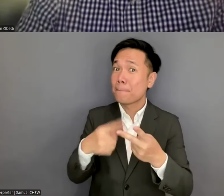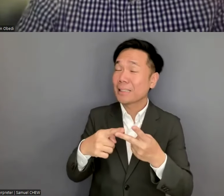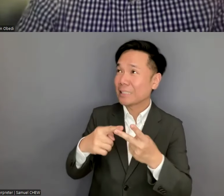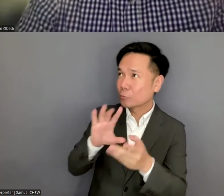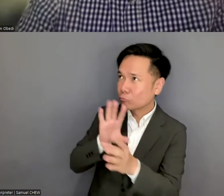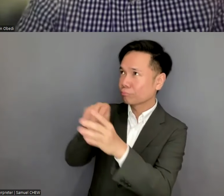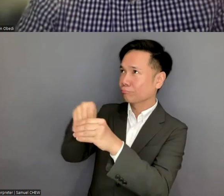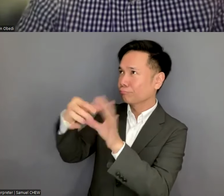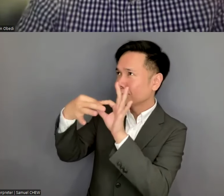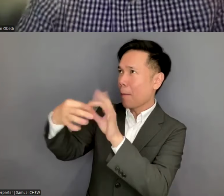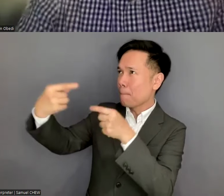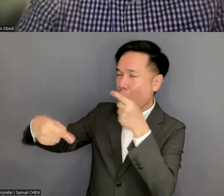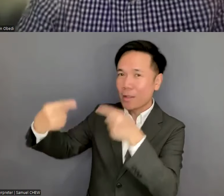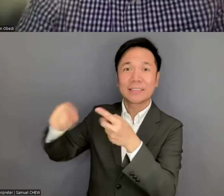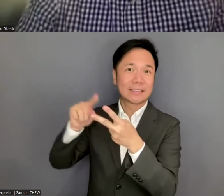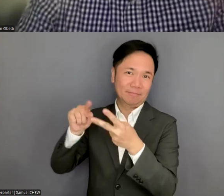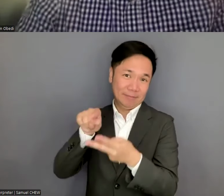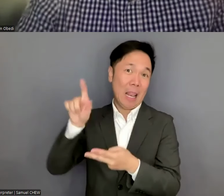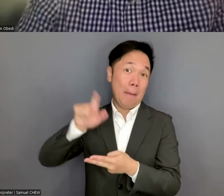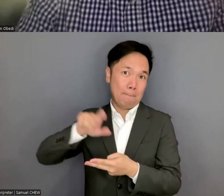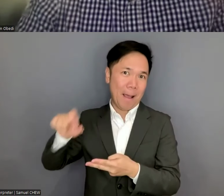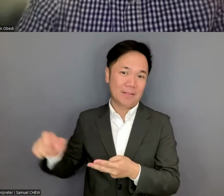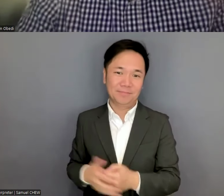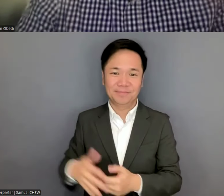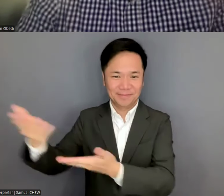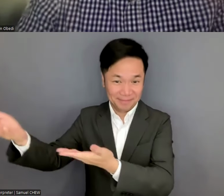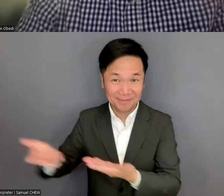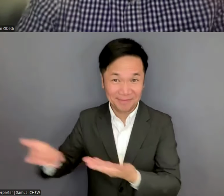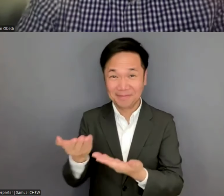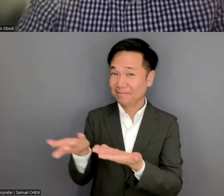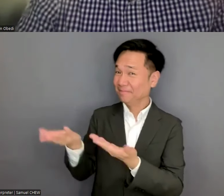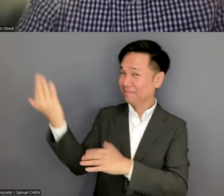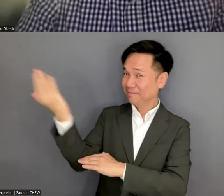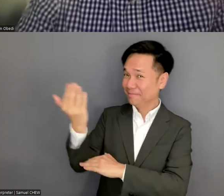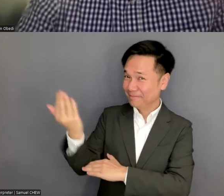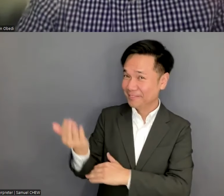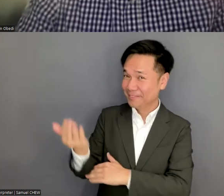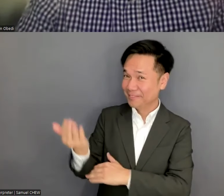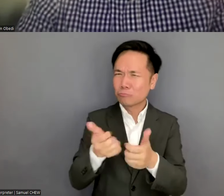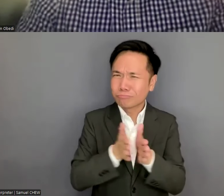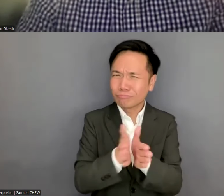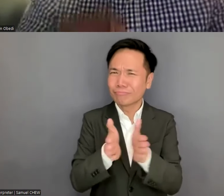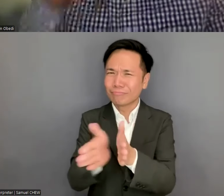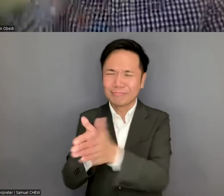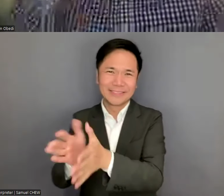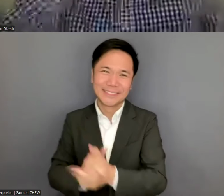participation. So please, Jivan, please take the floor and share your good practices with us. Thank you so much. Thank you. I